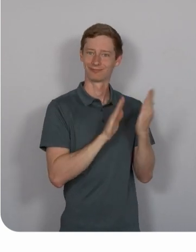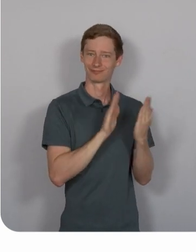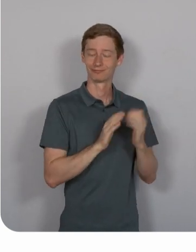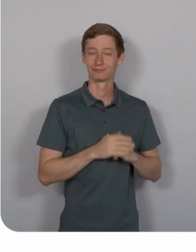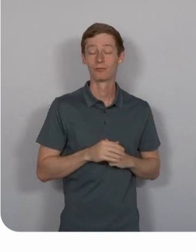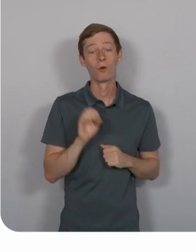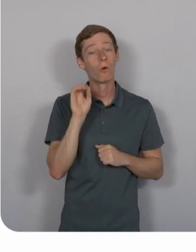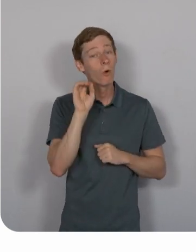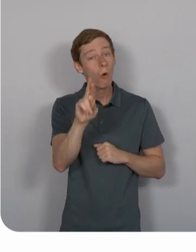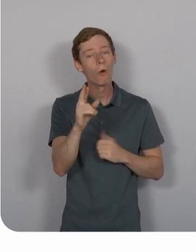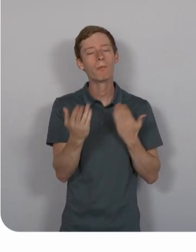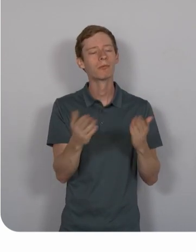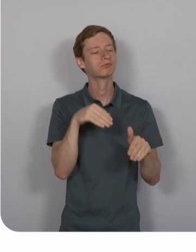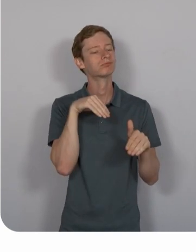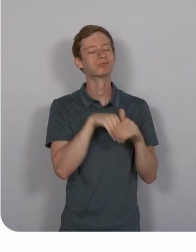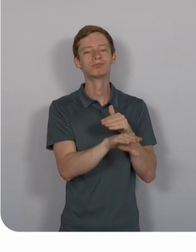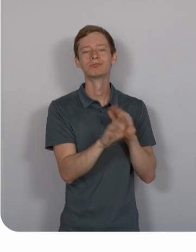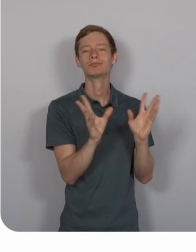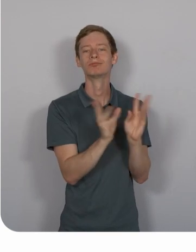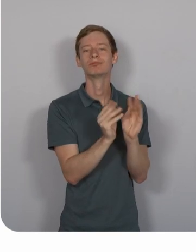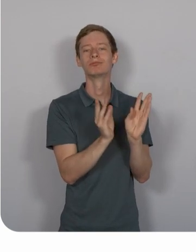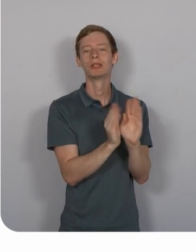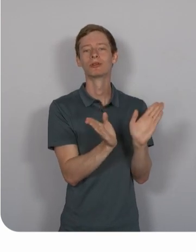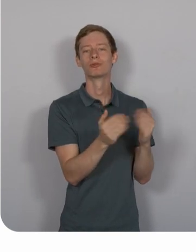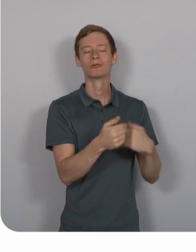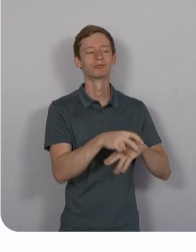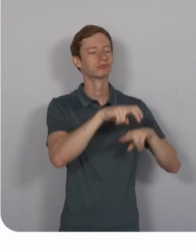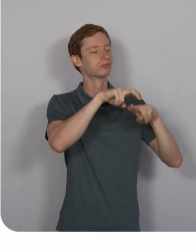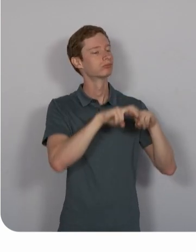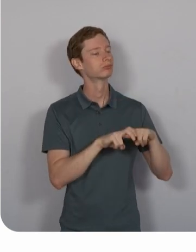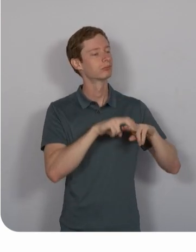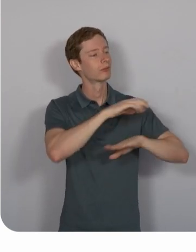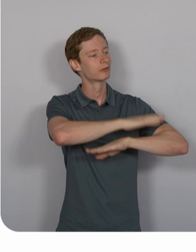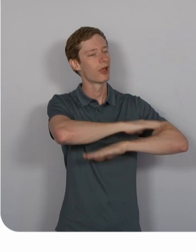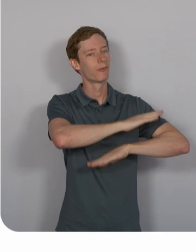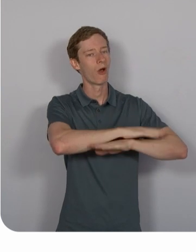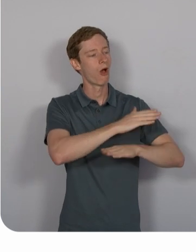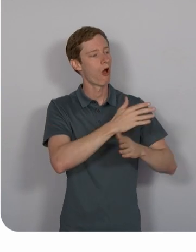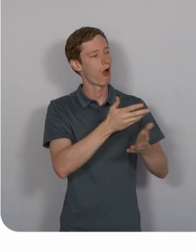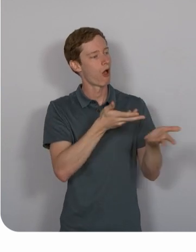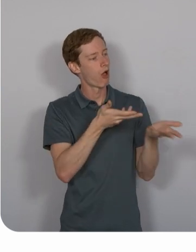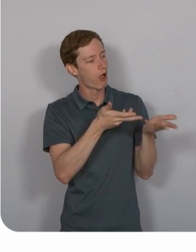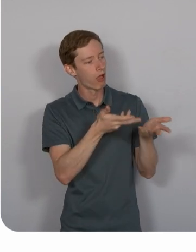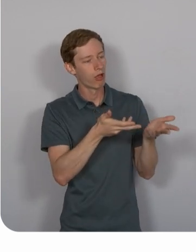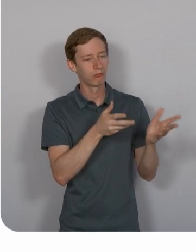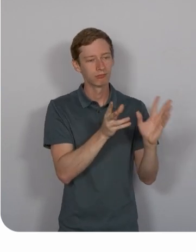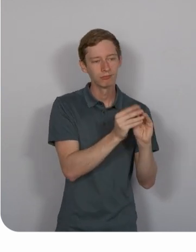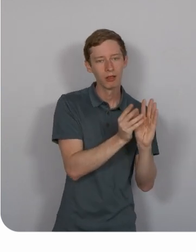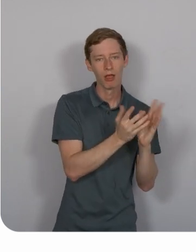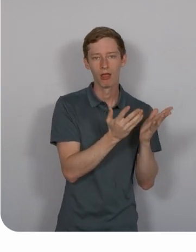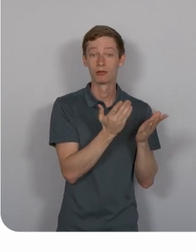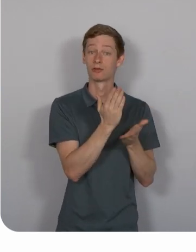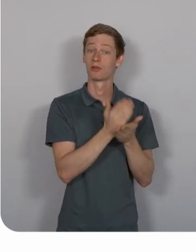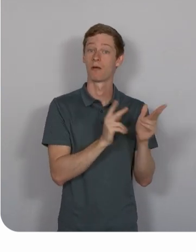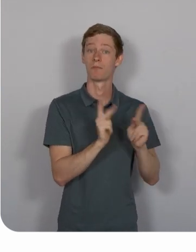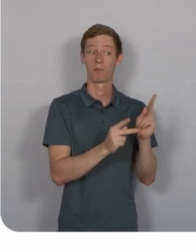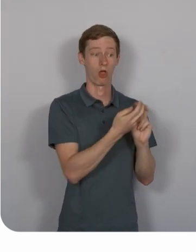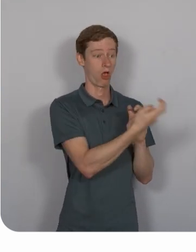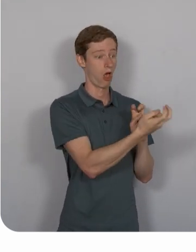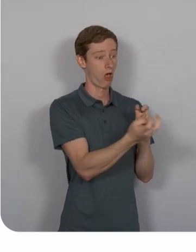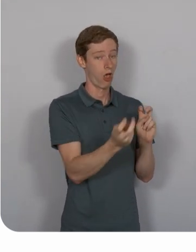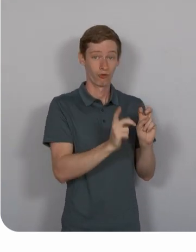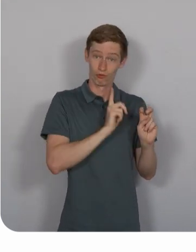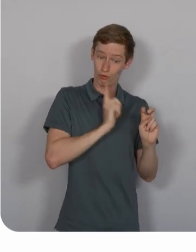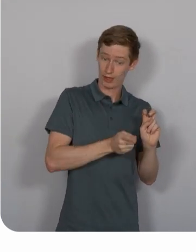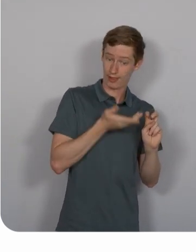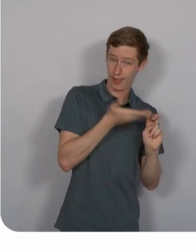walk into a meeting and you'll sit down at a table and you'll be there with your, there will be people who are there physically and people who